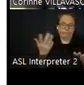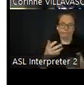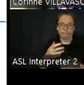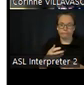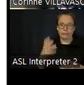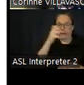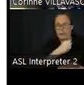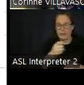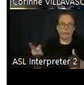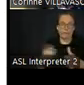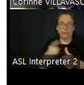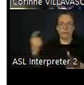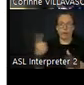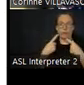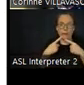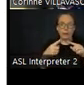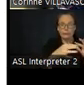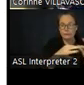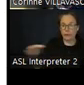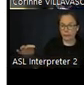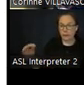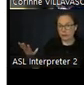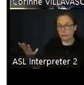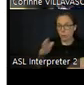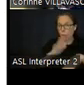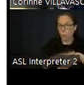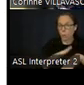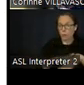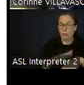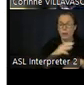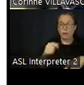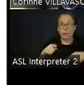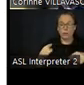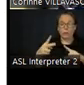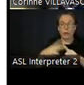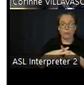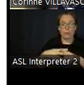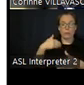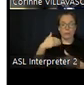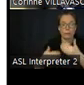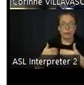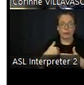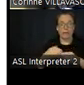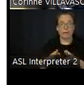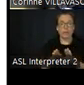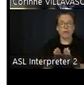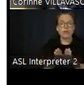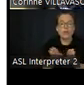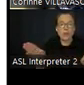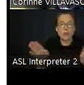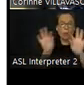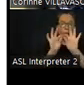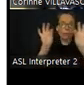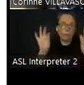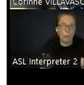I imagine the application process, there would be generalized forms or